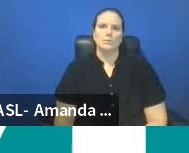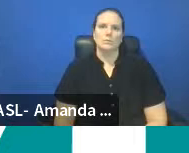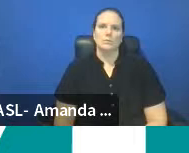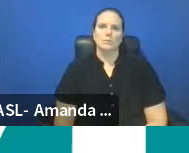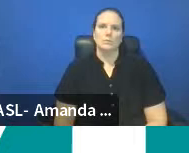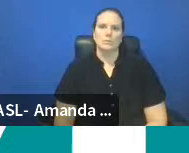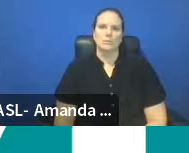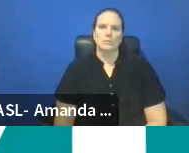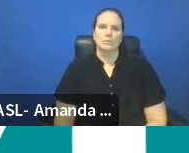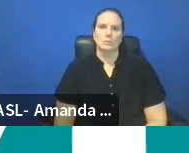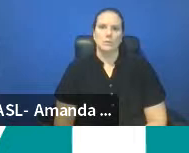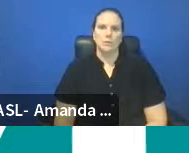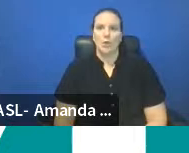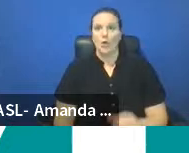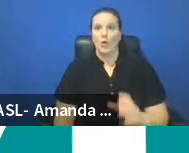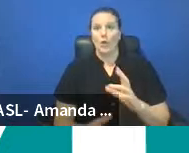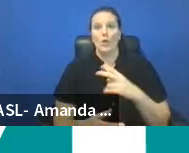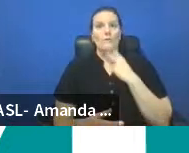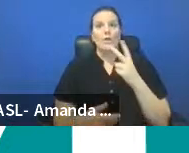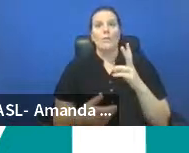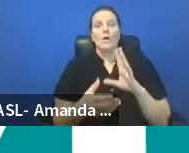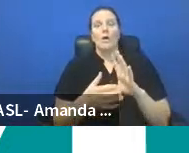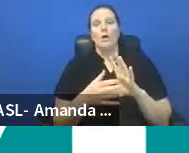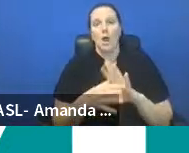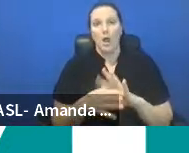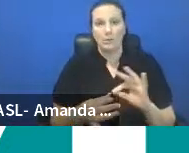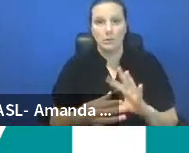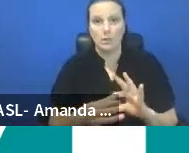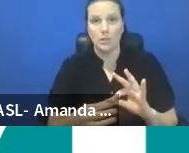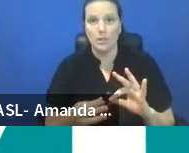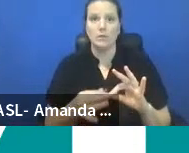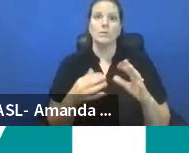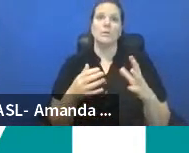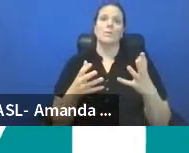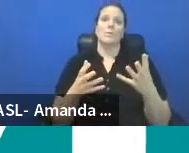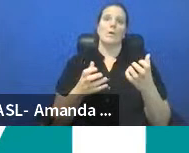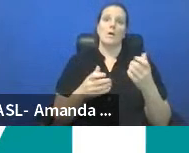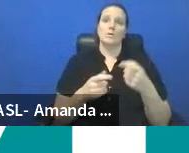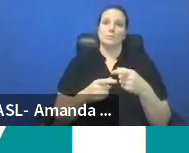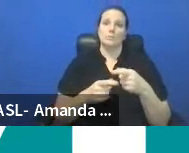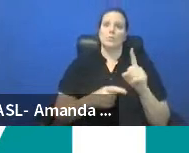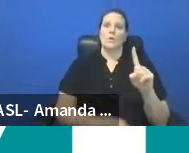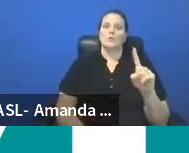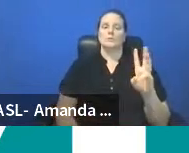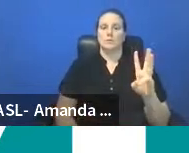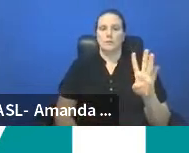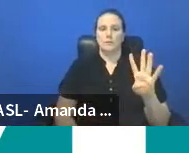Again, to make verbal comment, we would just ask that you dial